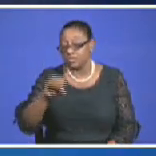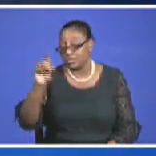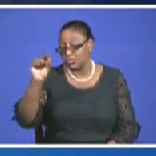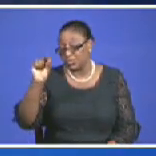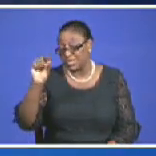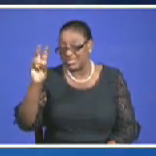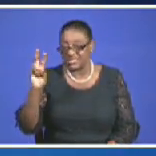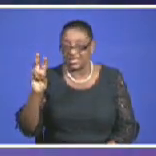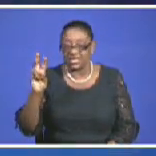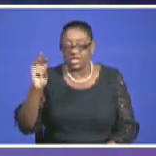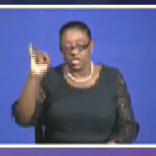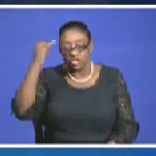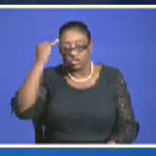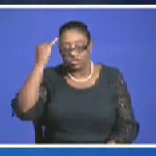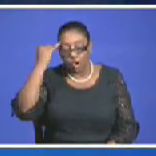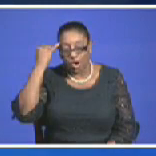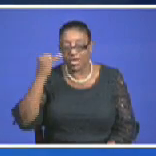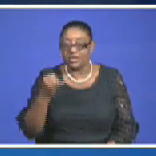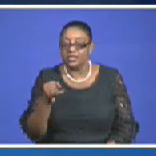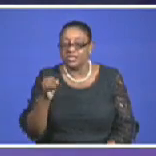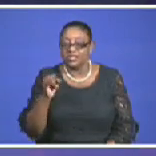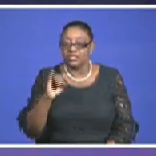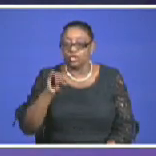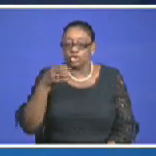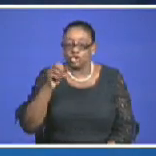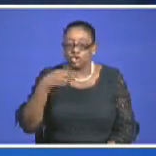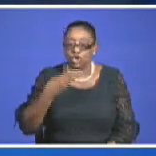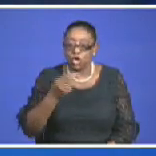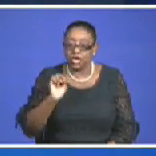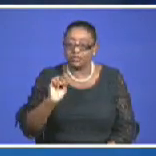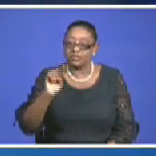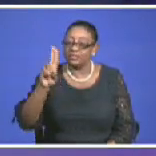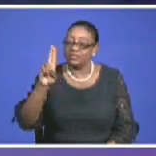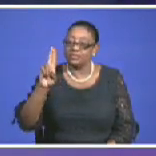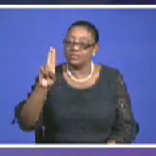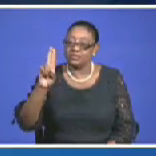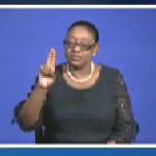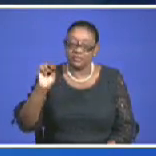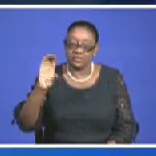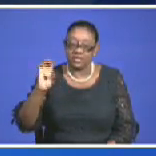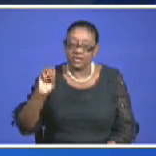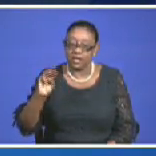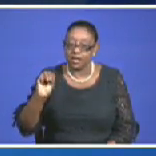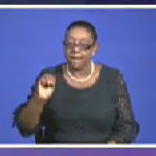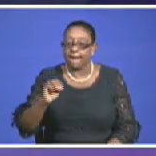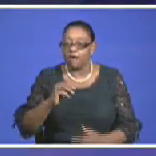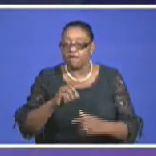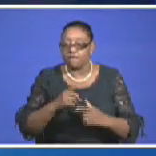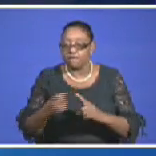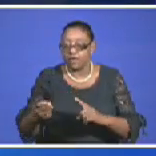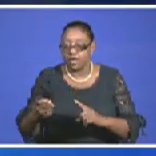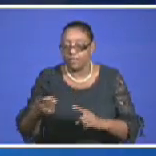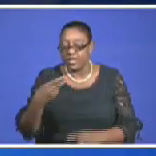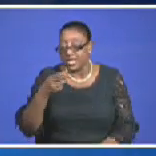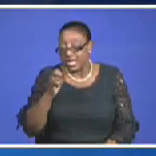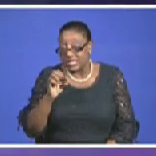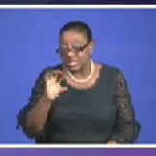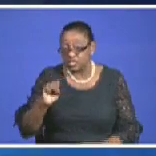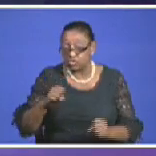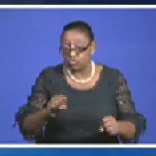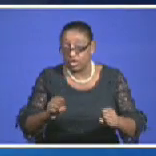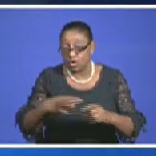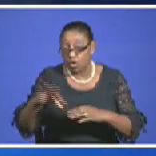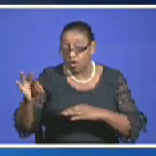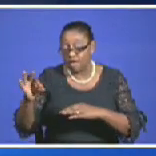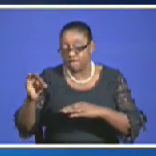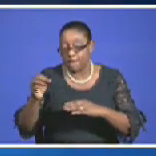26-year-old John Duncombe is wanted by police for rape. The resident of number 9 Marshall Road and number 12 Hillside Street off Mackey